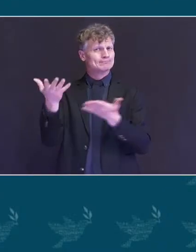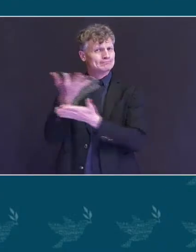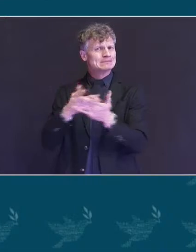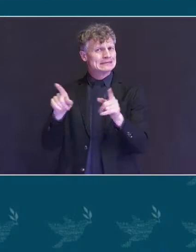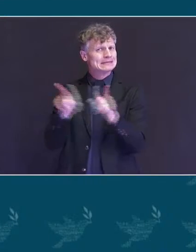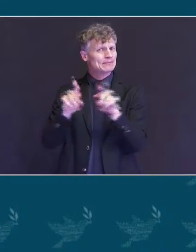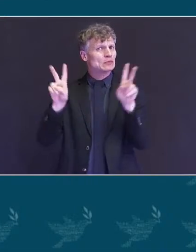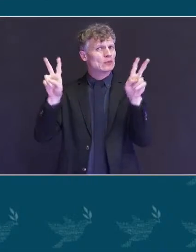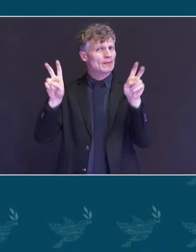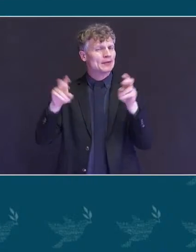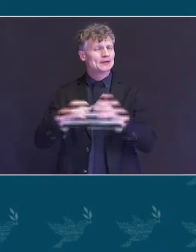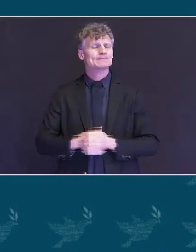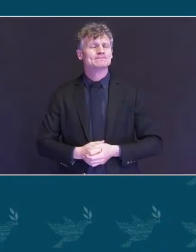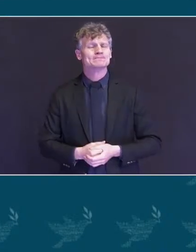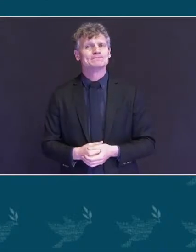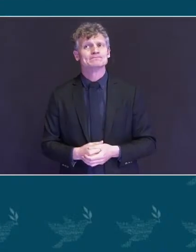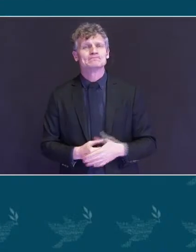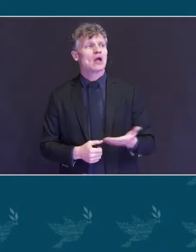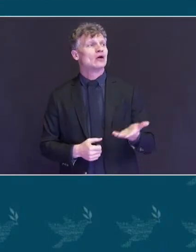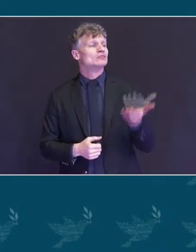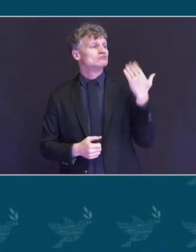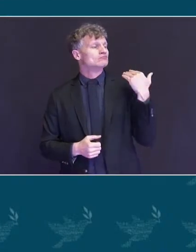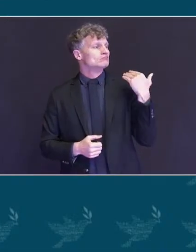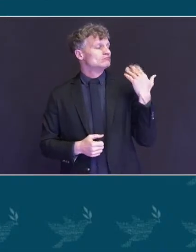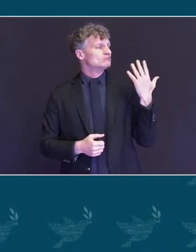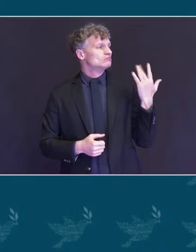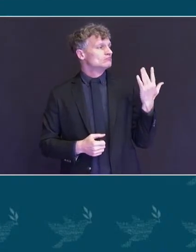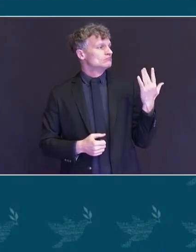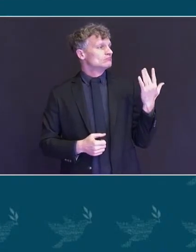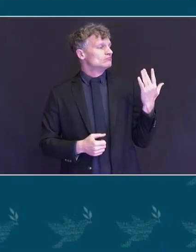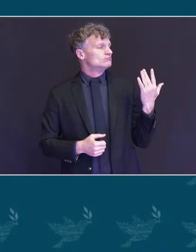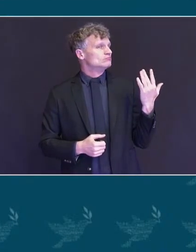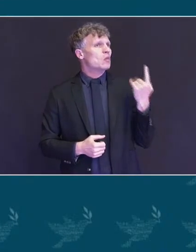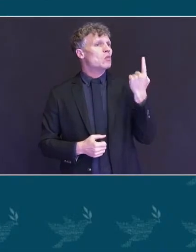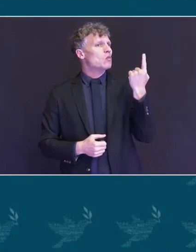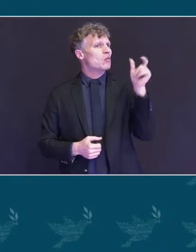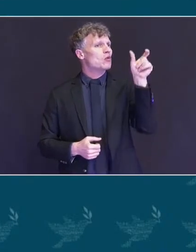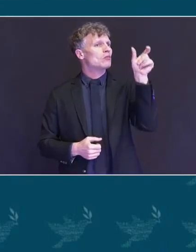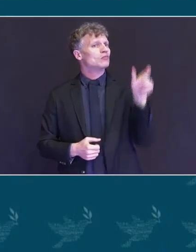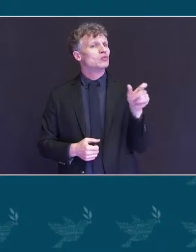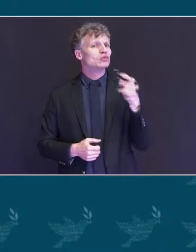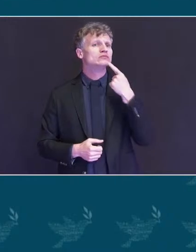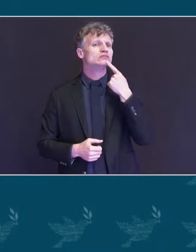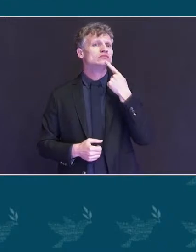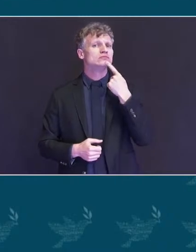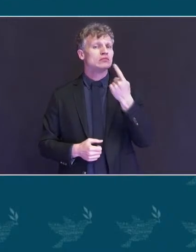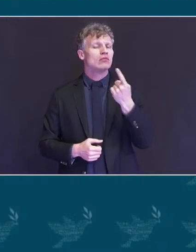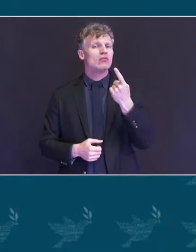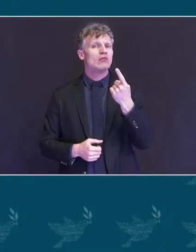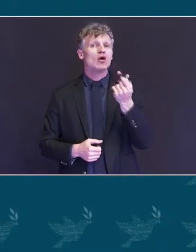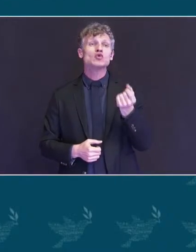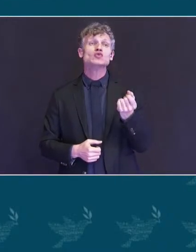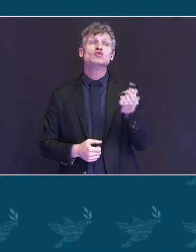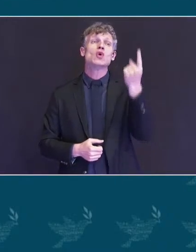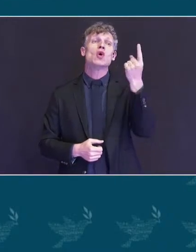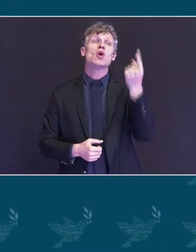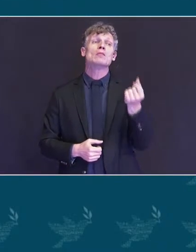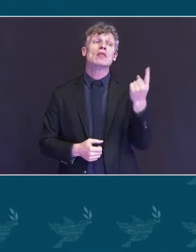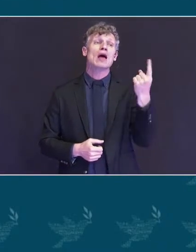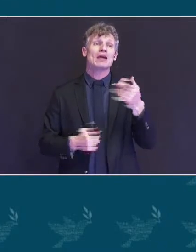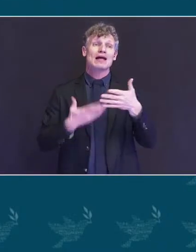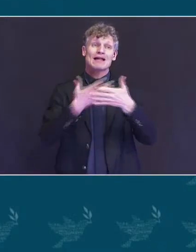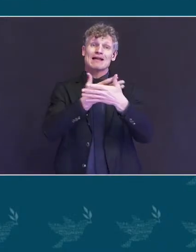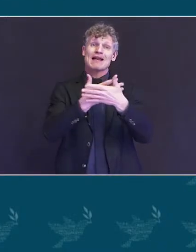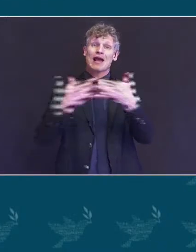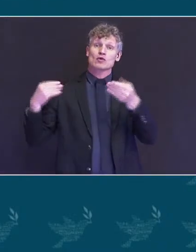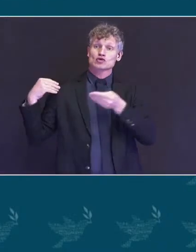at that time it was someone mentioned that sometimes the language transmission is difficult